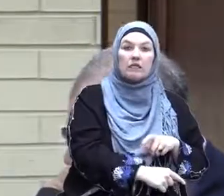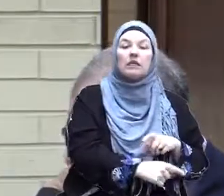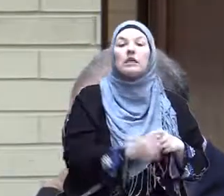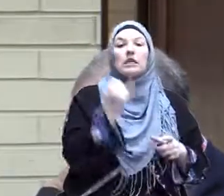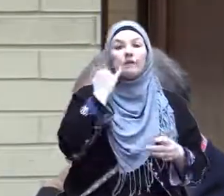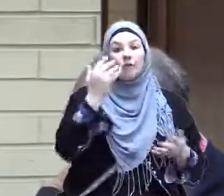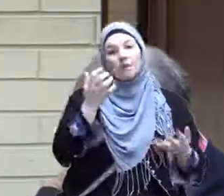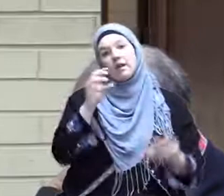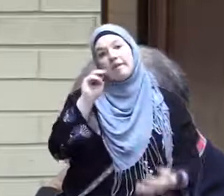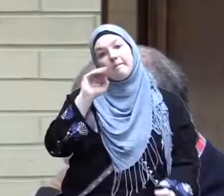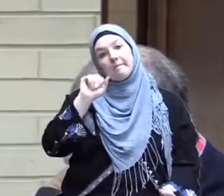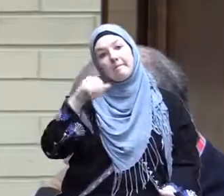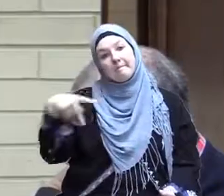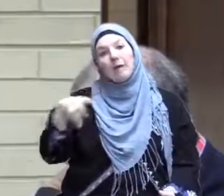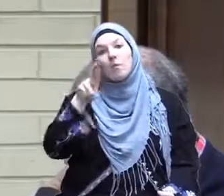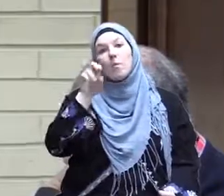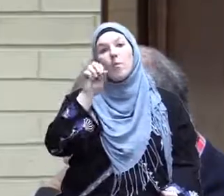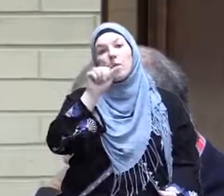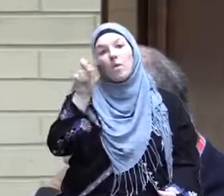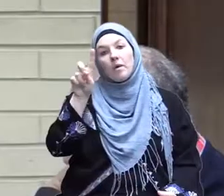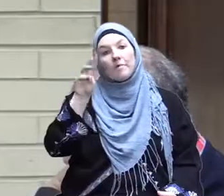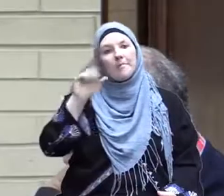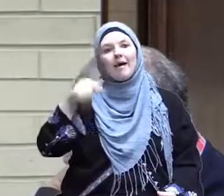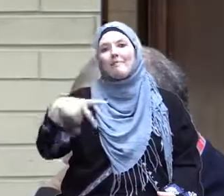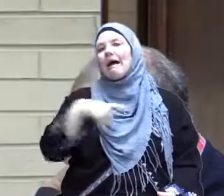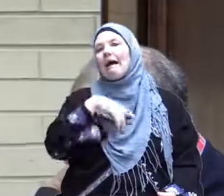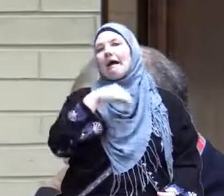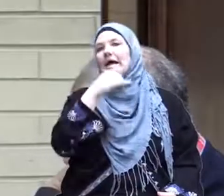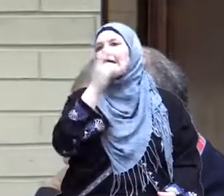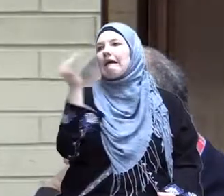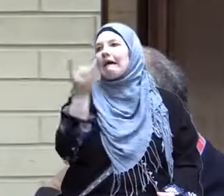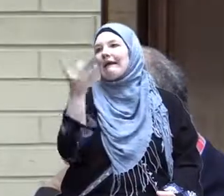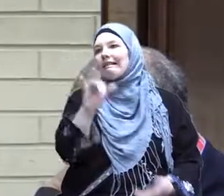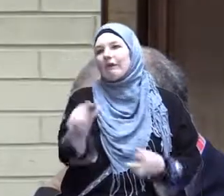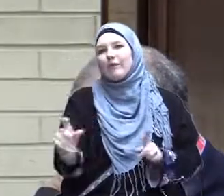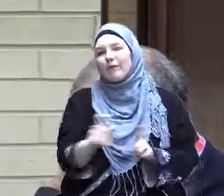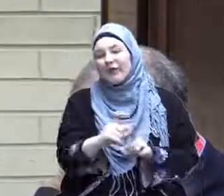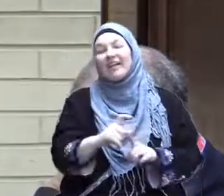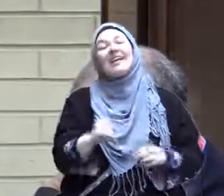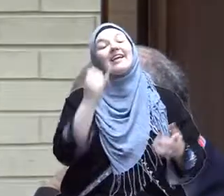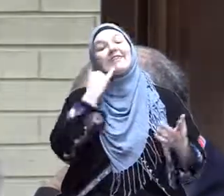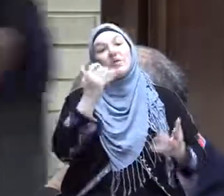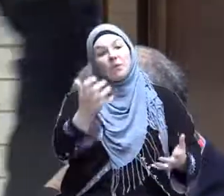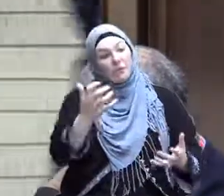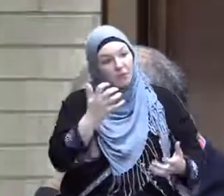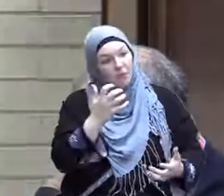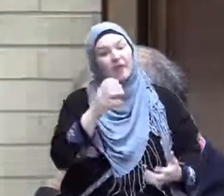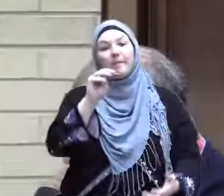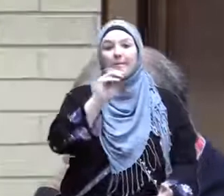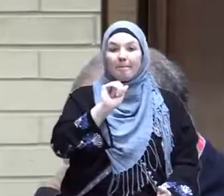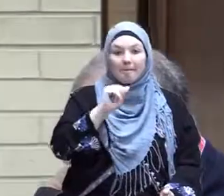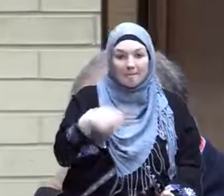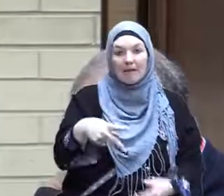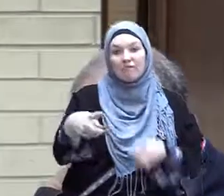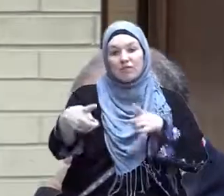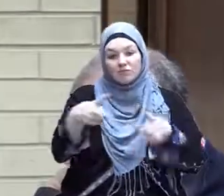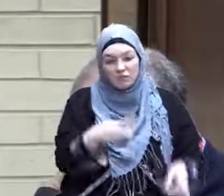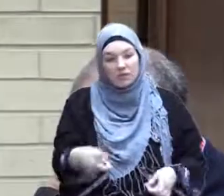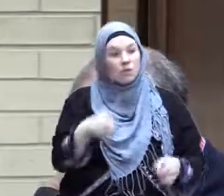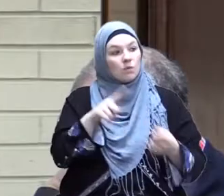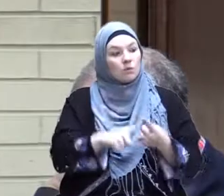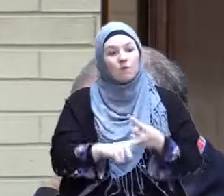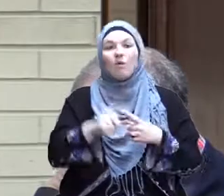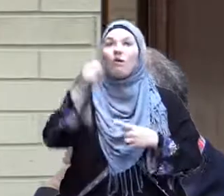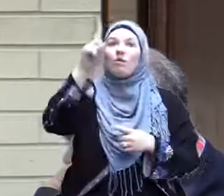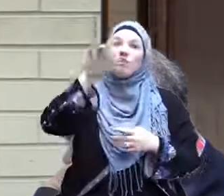a map, a road map, I hate this term, but I have to use it. If you want a road map towards the